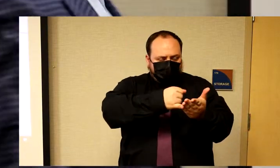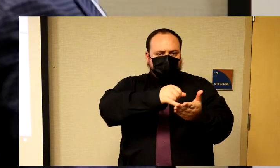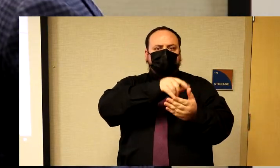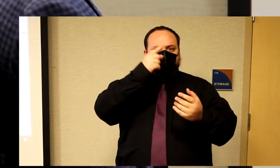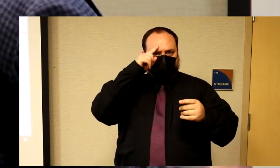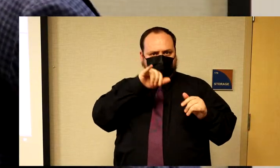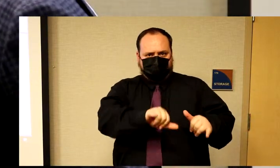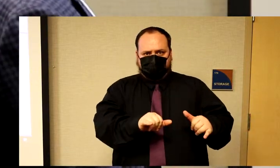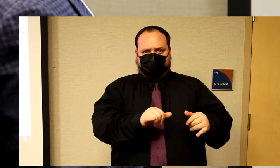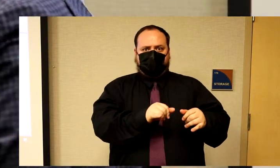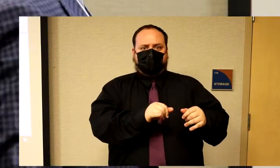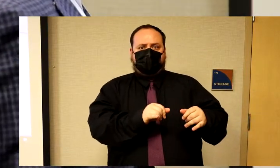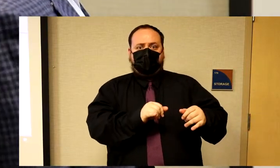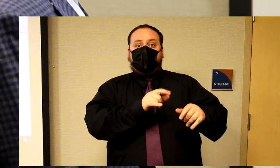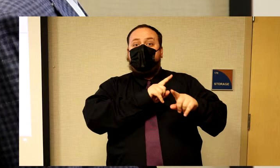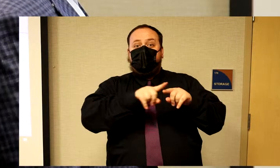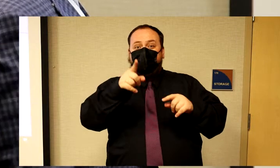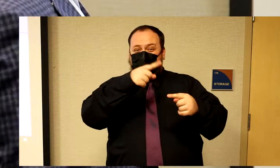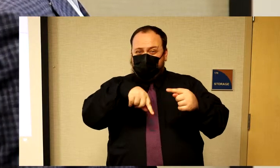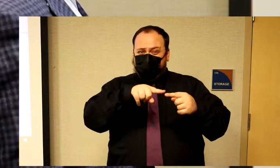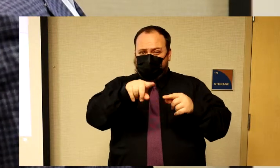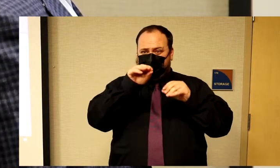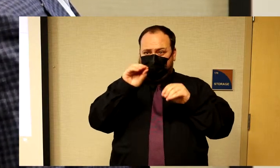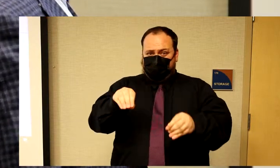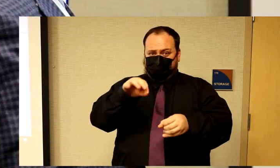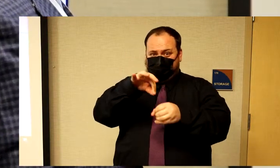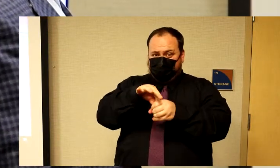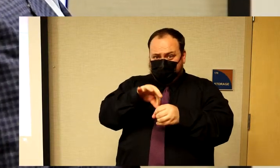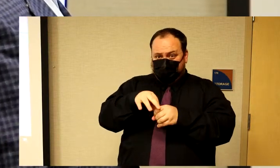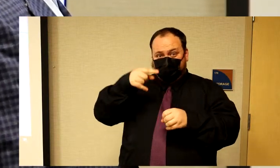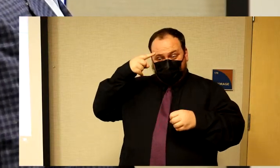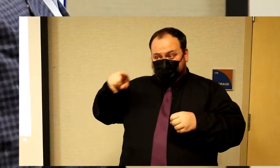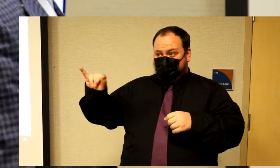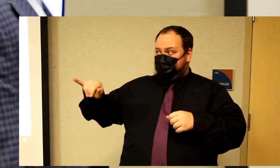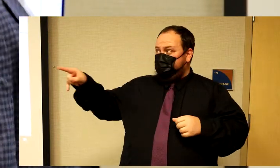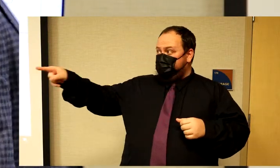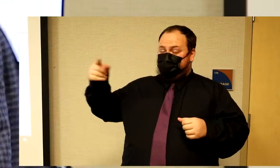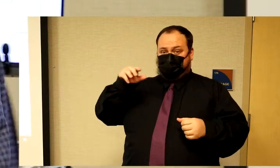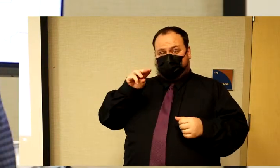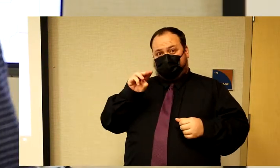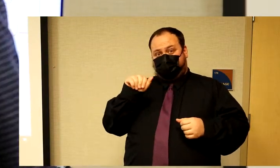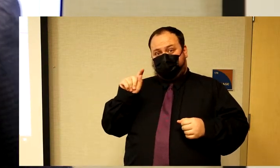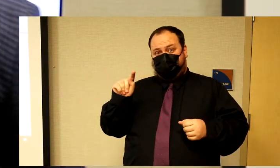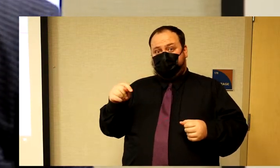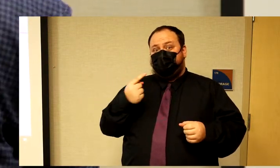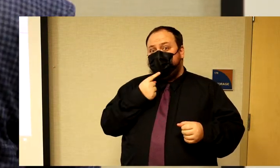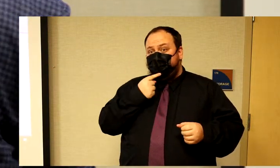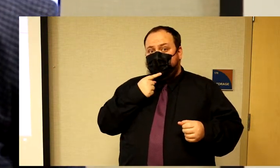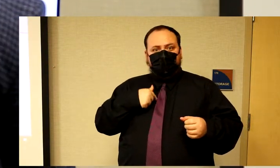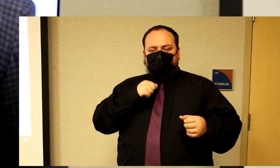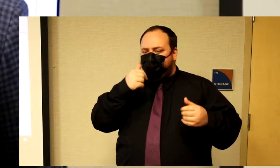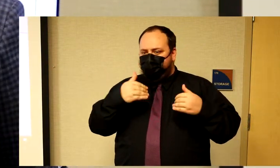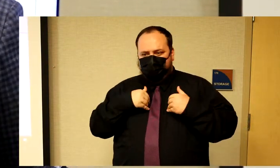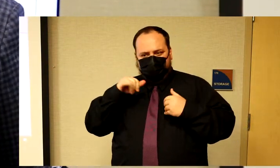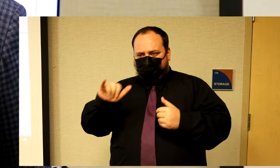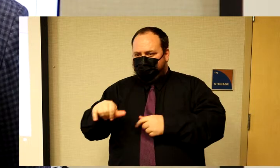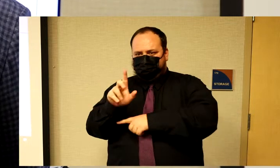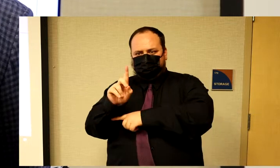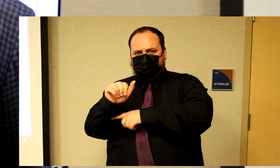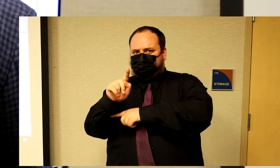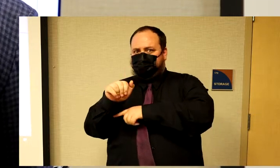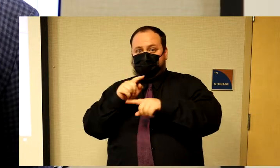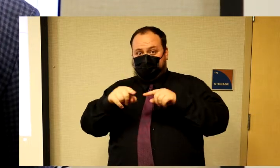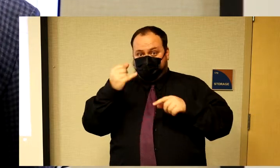62%. And when you put voting for propensity in it, and like Matt said, we don't have that data right here, right now, but if we were to add